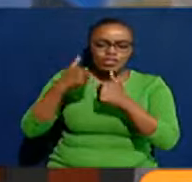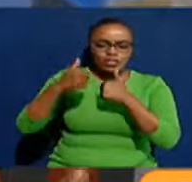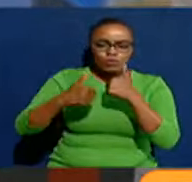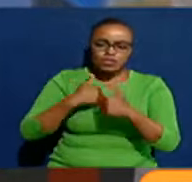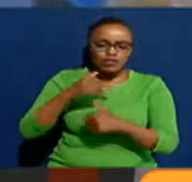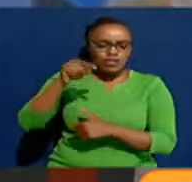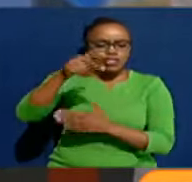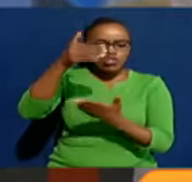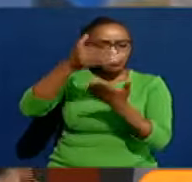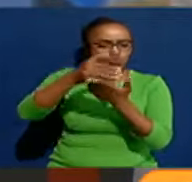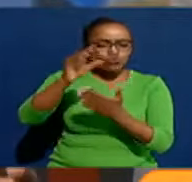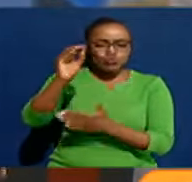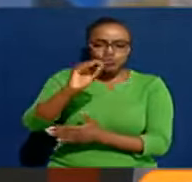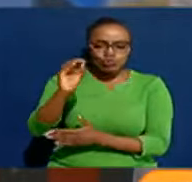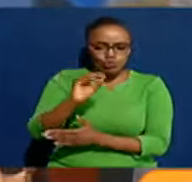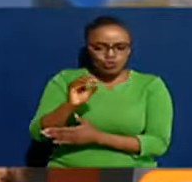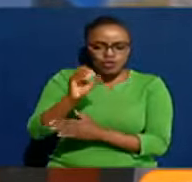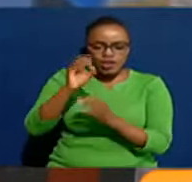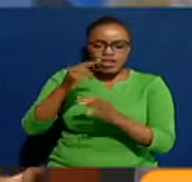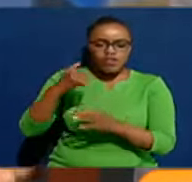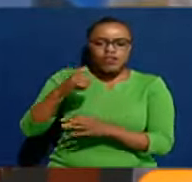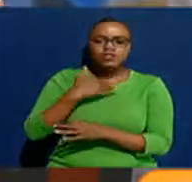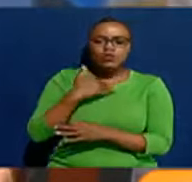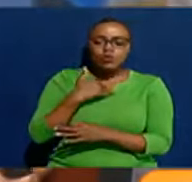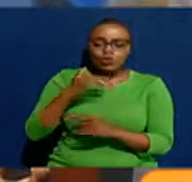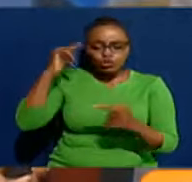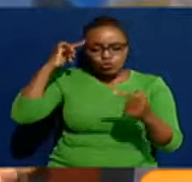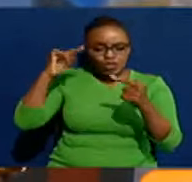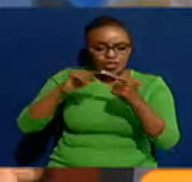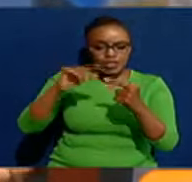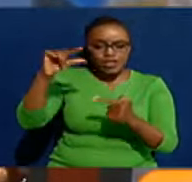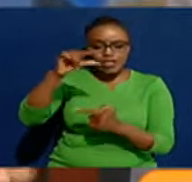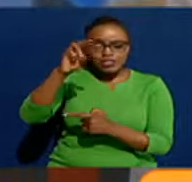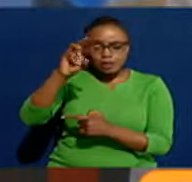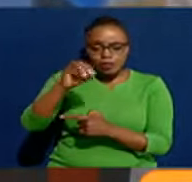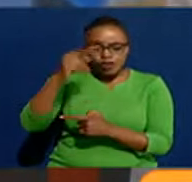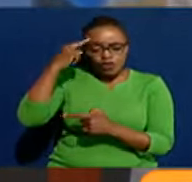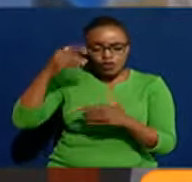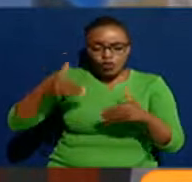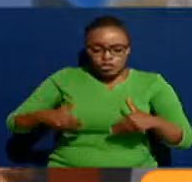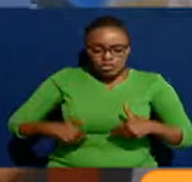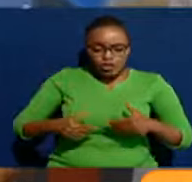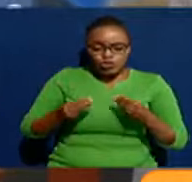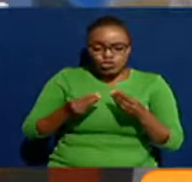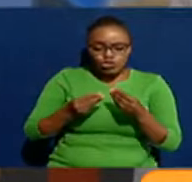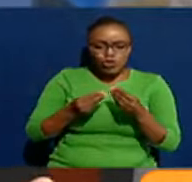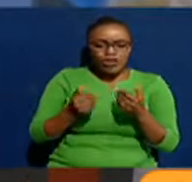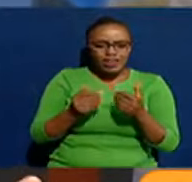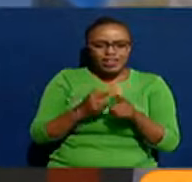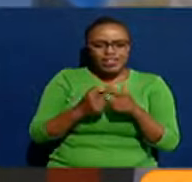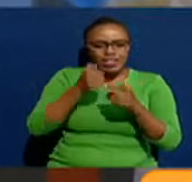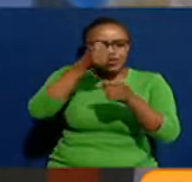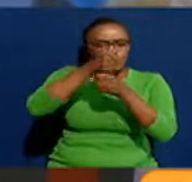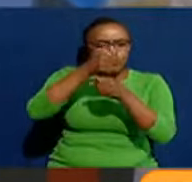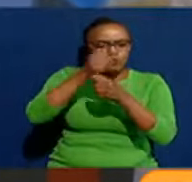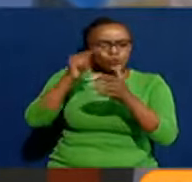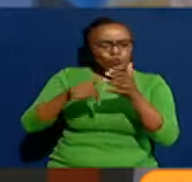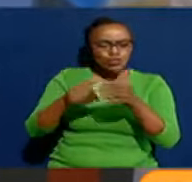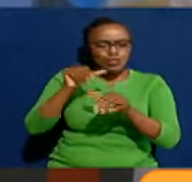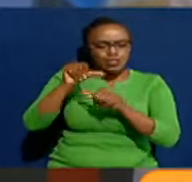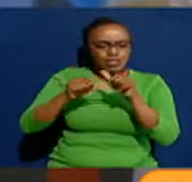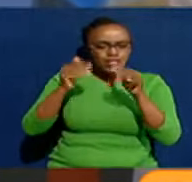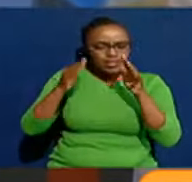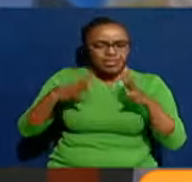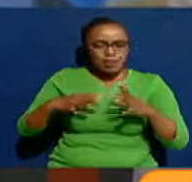is not true. If we want to target a GMO for drought tolerance, then what do we do? Scientists